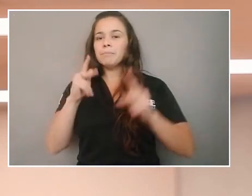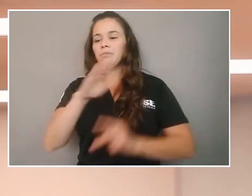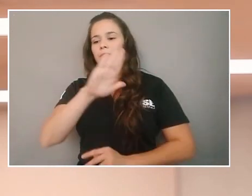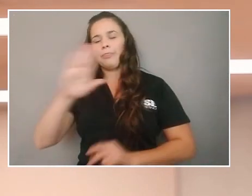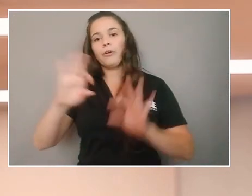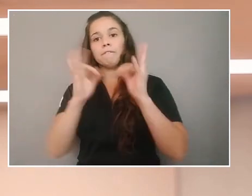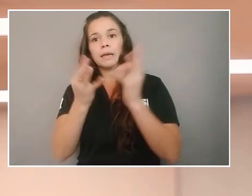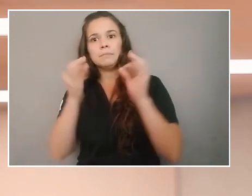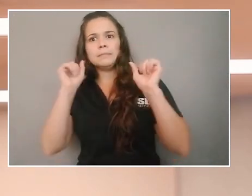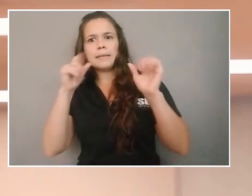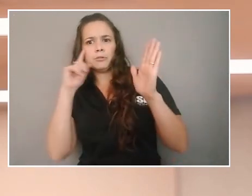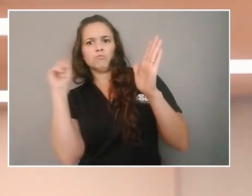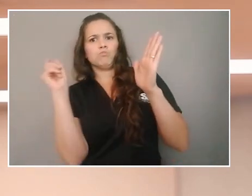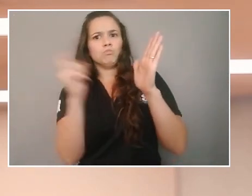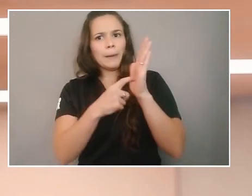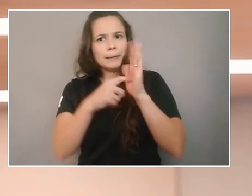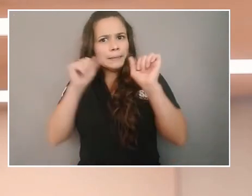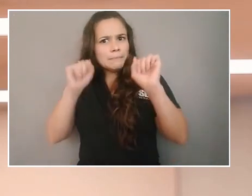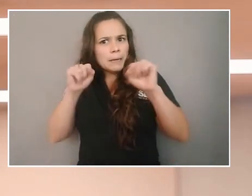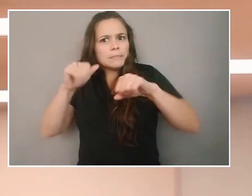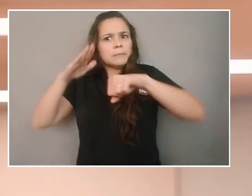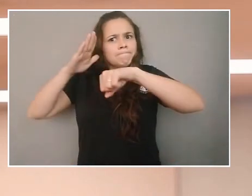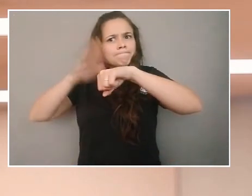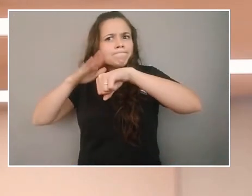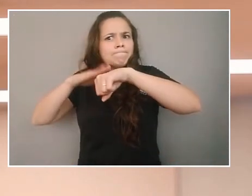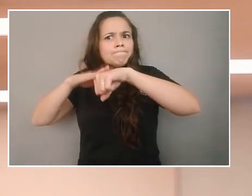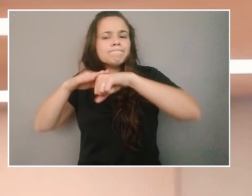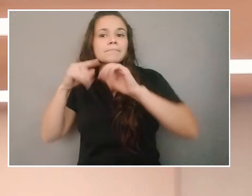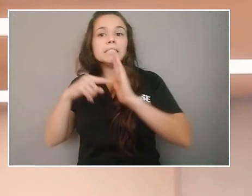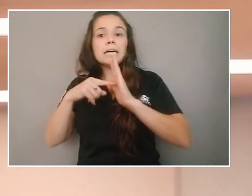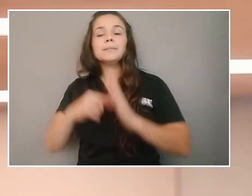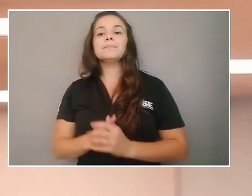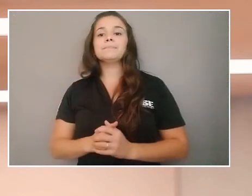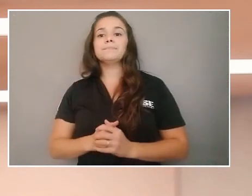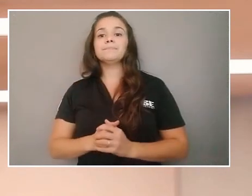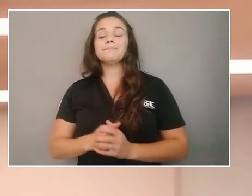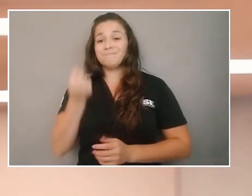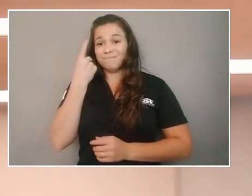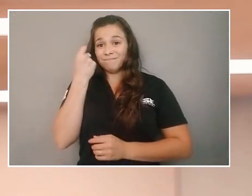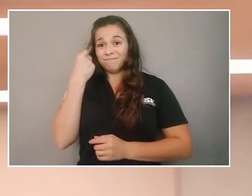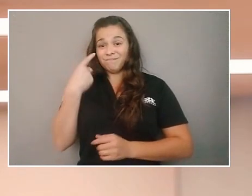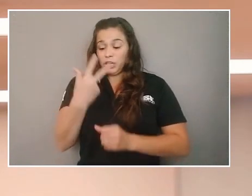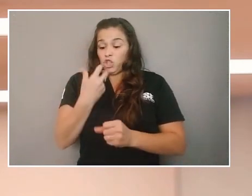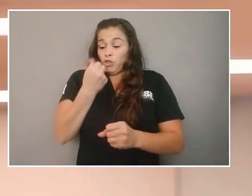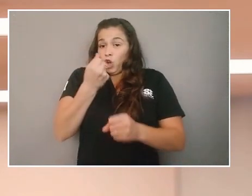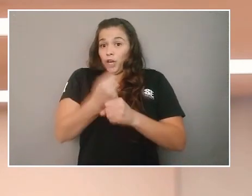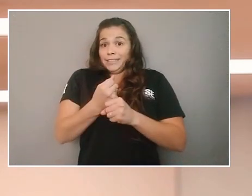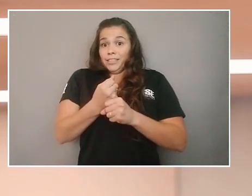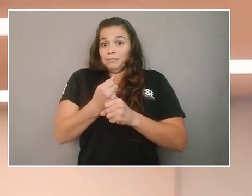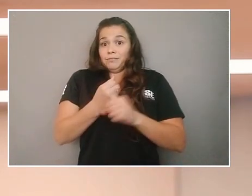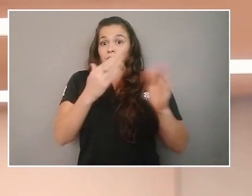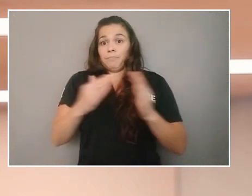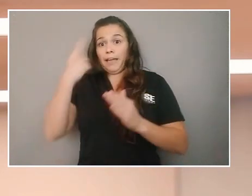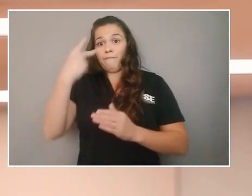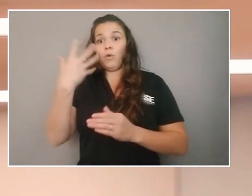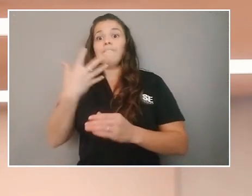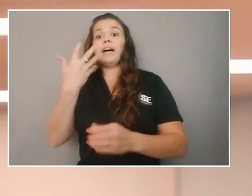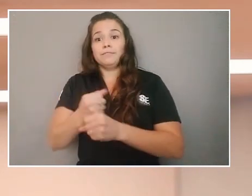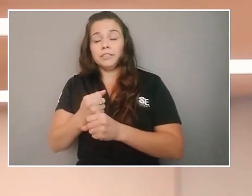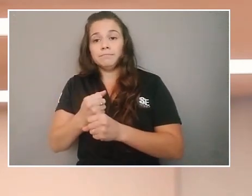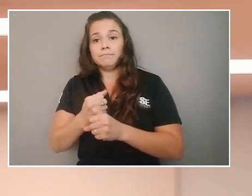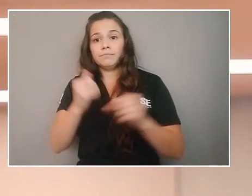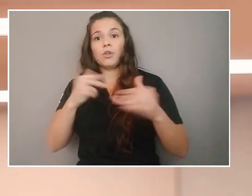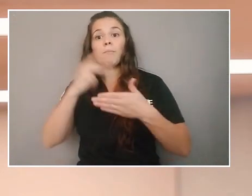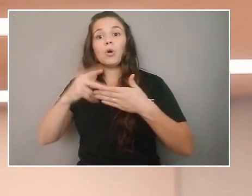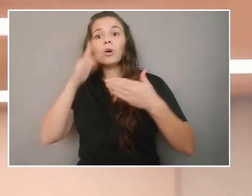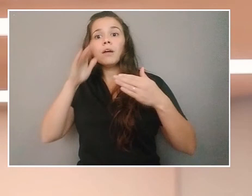warning signs. This is the third year of a 5-year plan. This program continues to grow